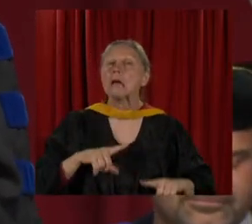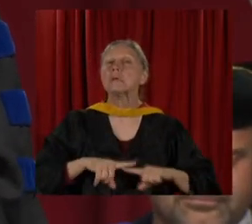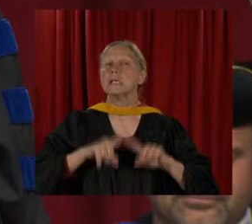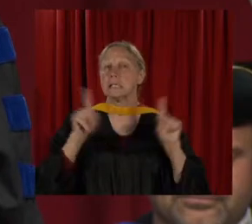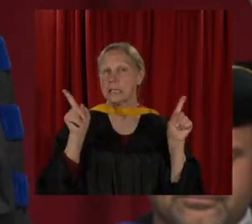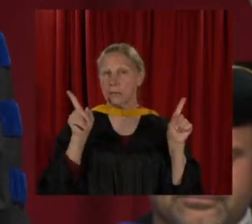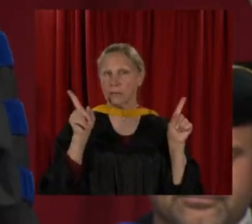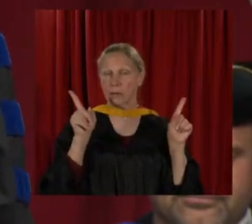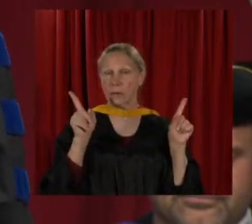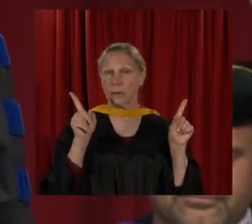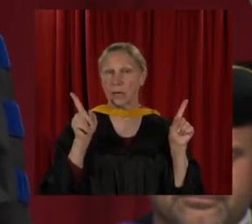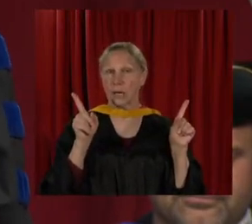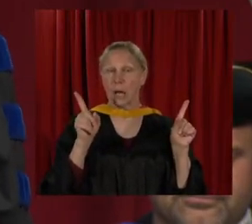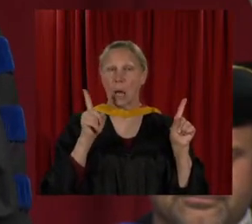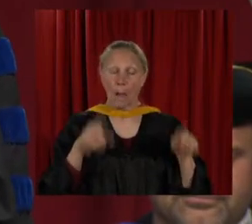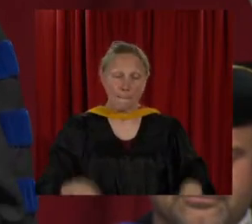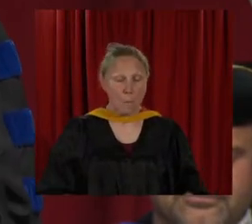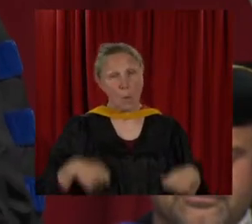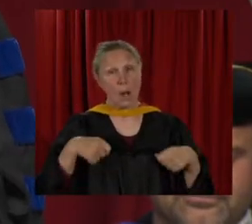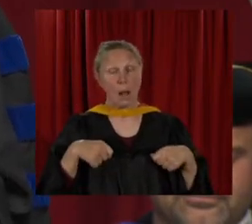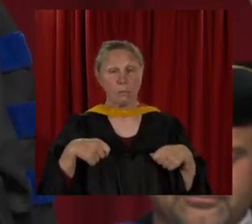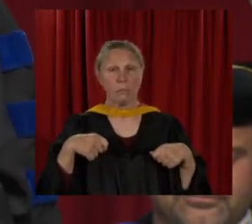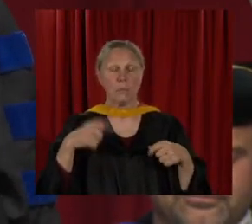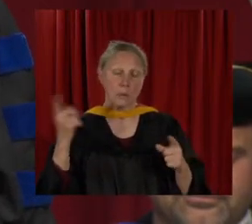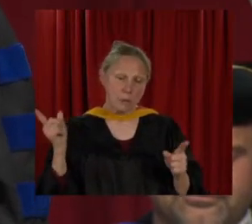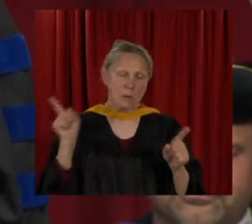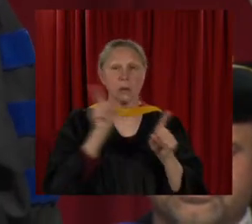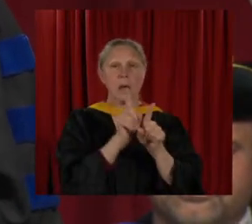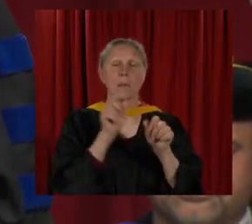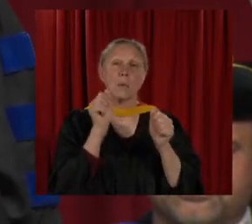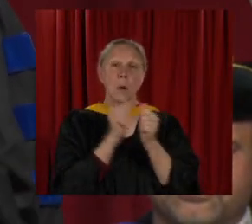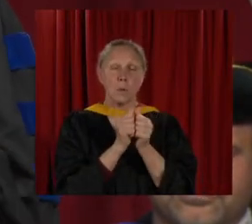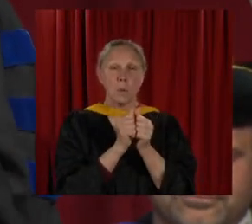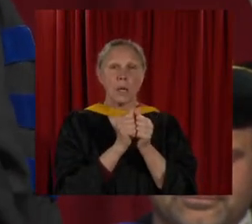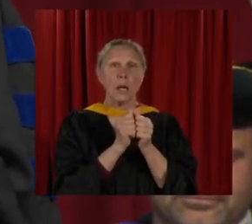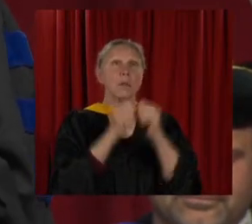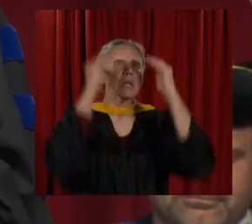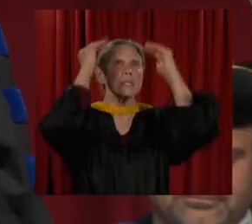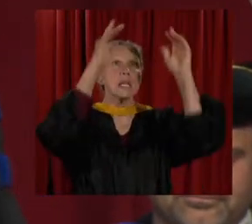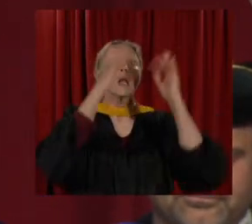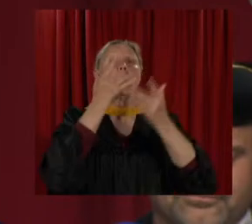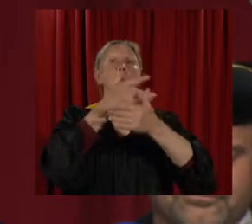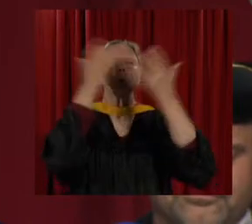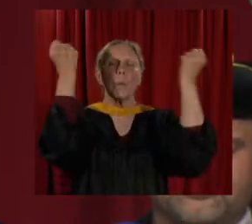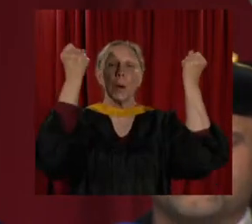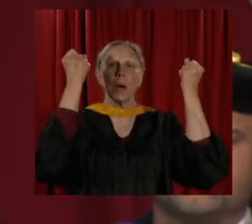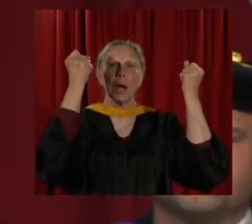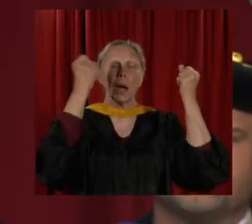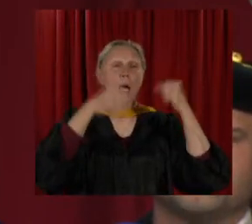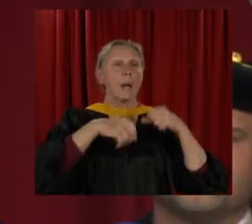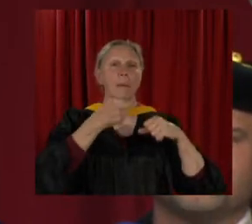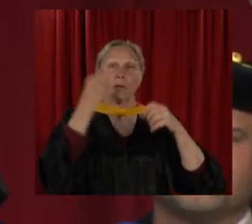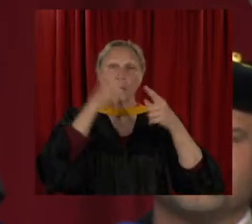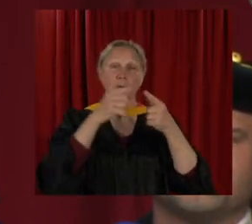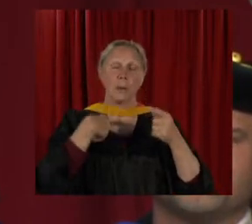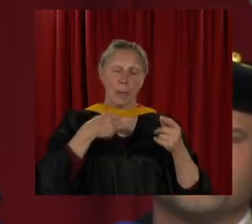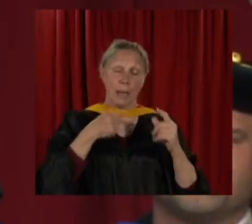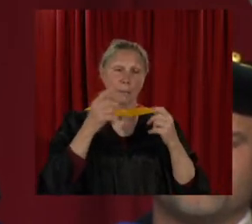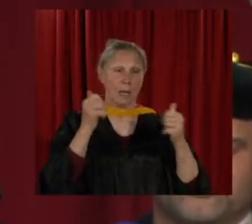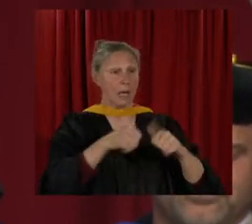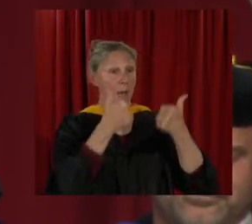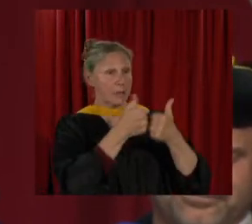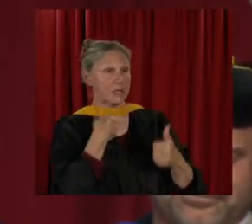different. Pull up to the scene with the ceiling missing, middle finger up to my